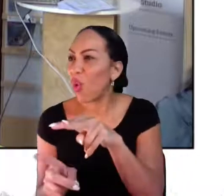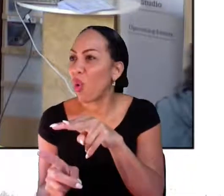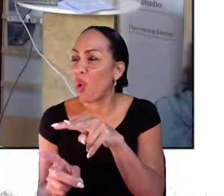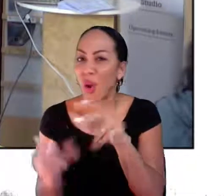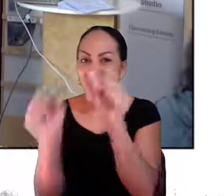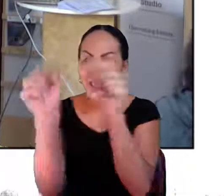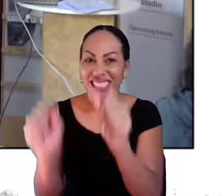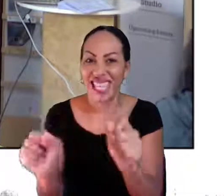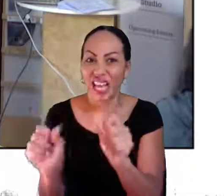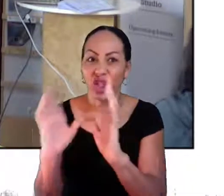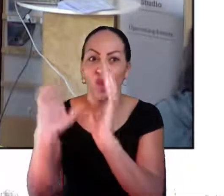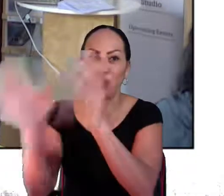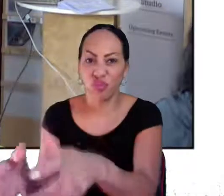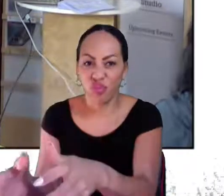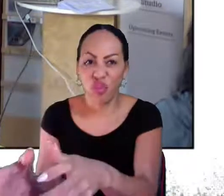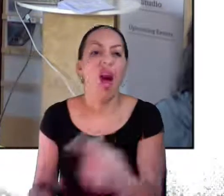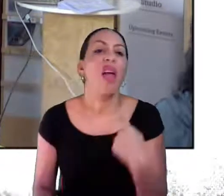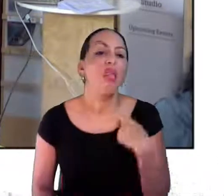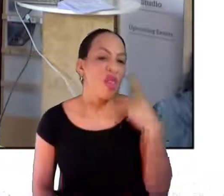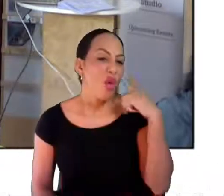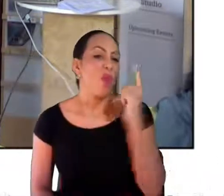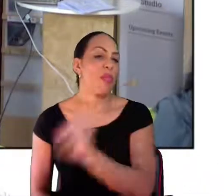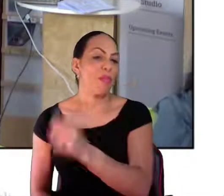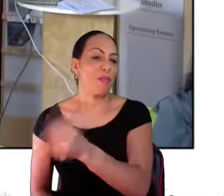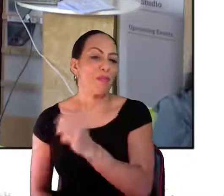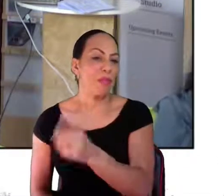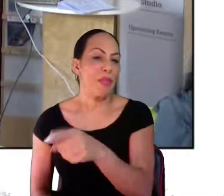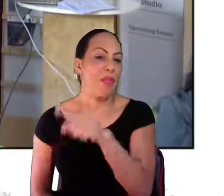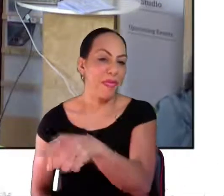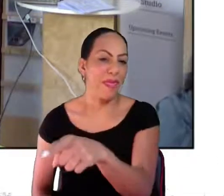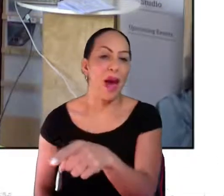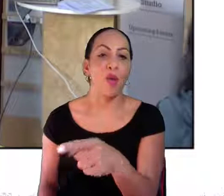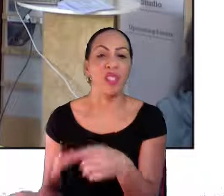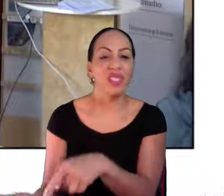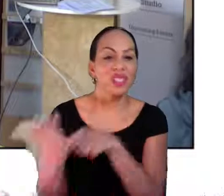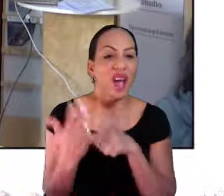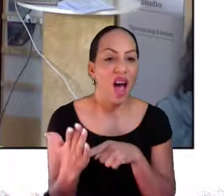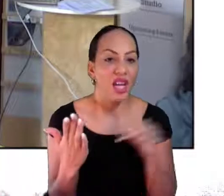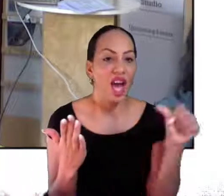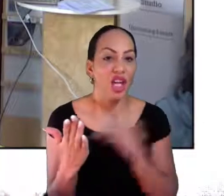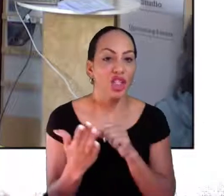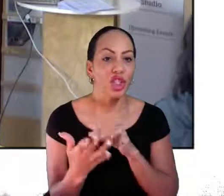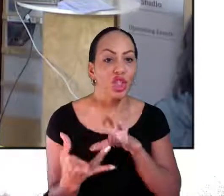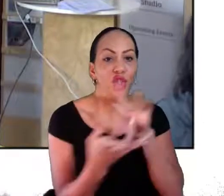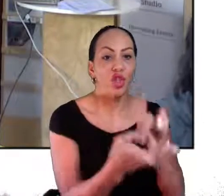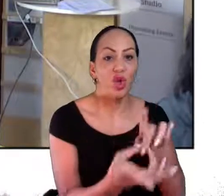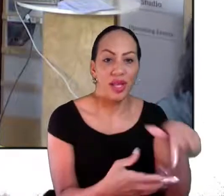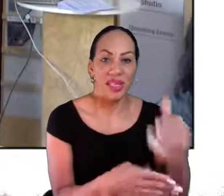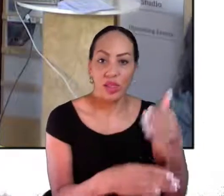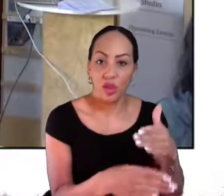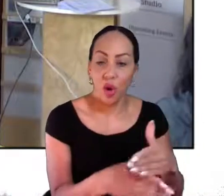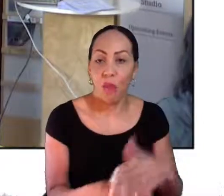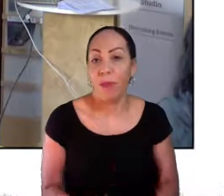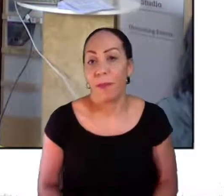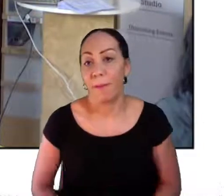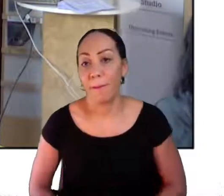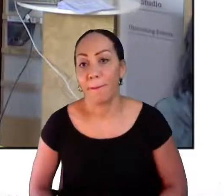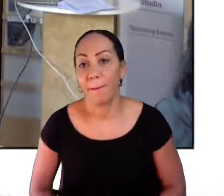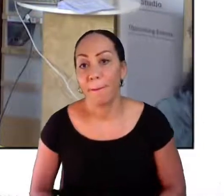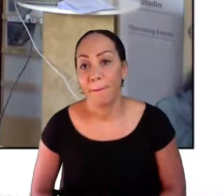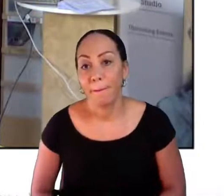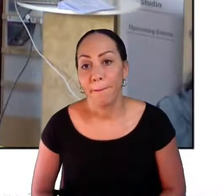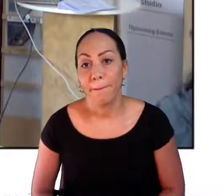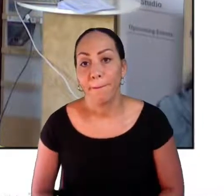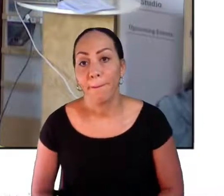since, but I think it's really great, like, it speaks really well to the high stakes of the moment, and actually it was a moment in which loads